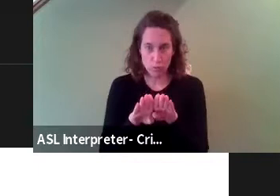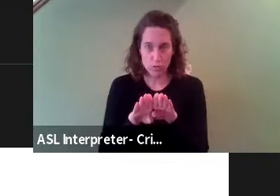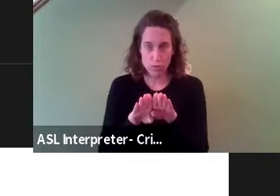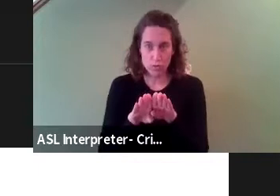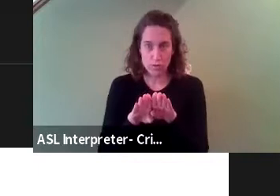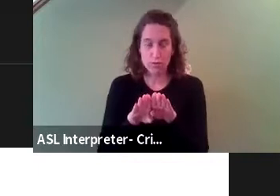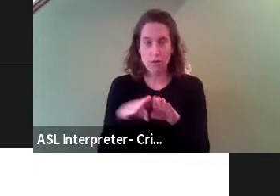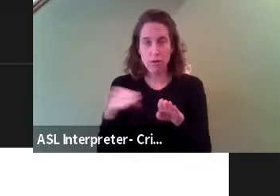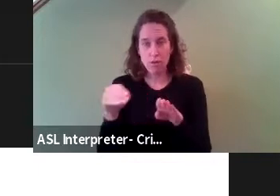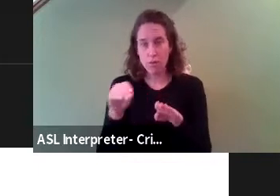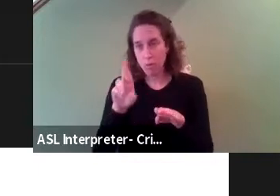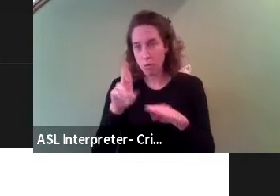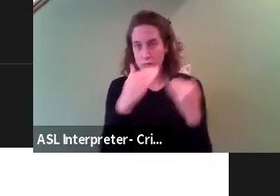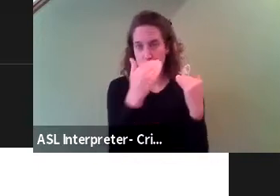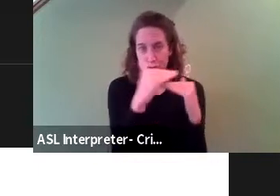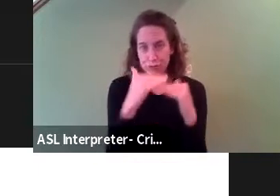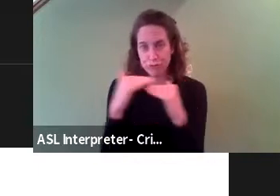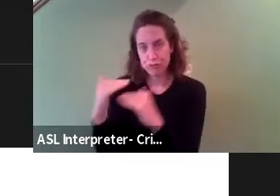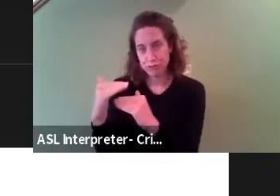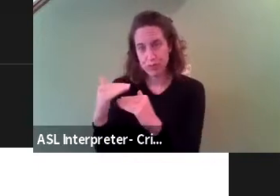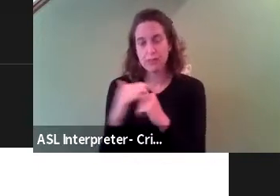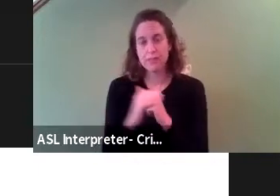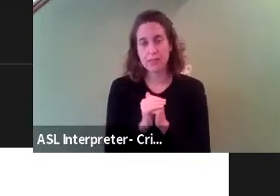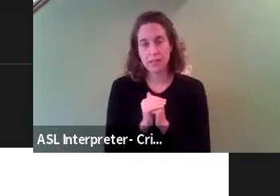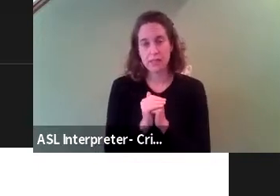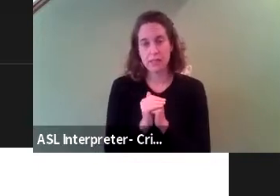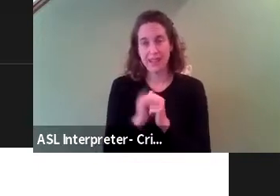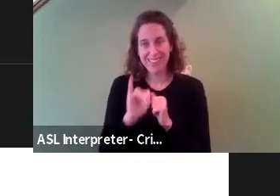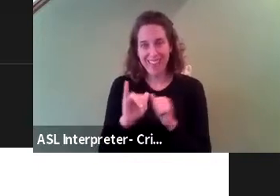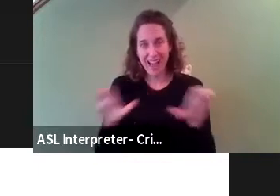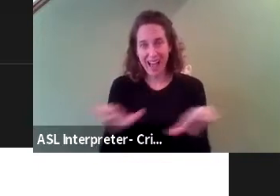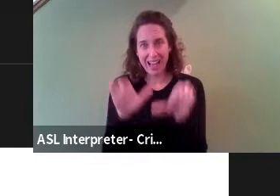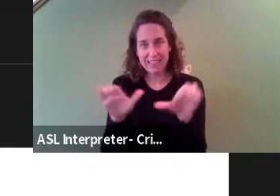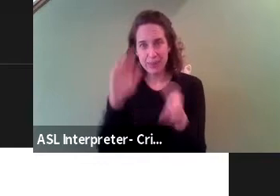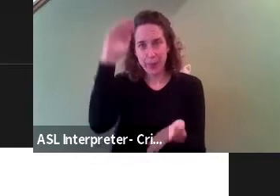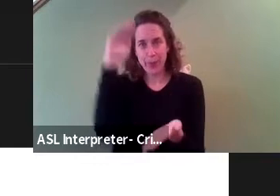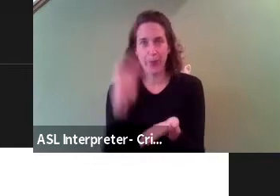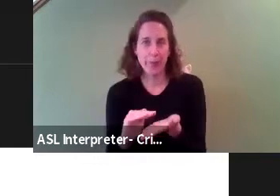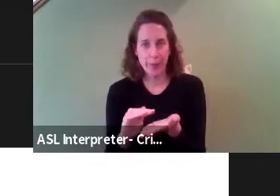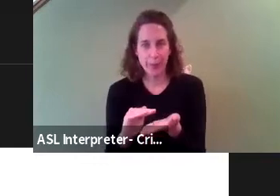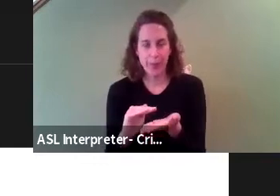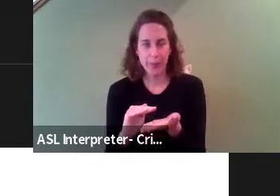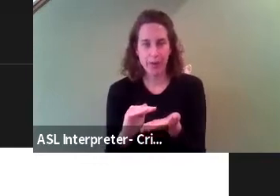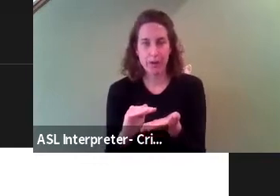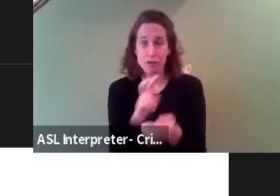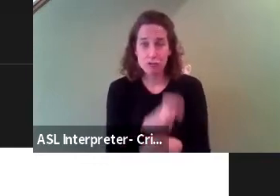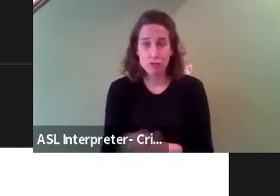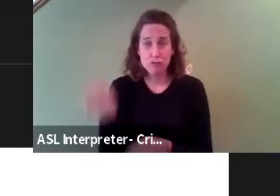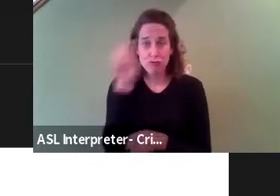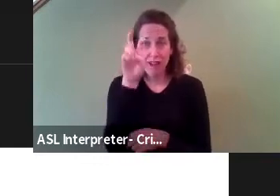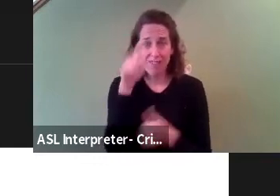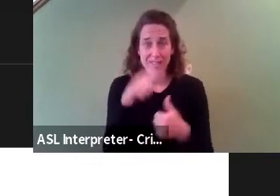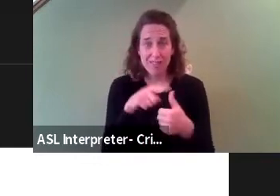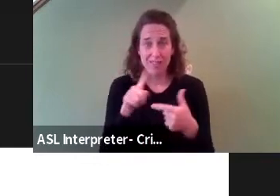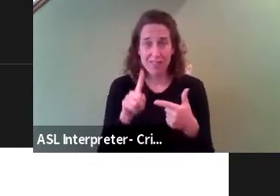down or restricting the activity, it is everything from travel restrictions to